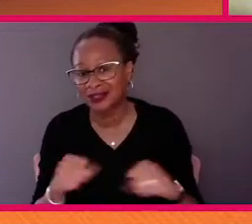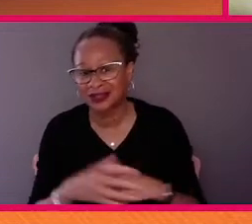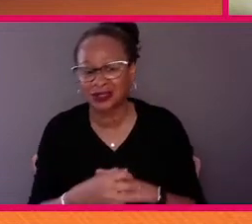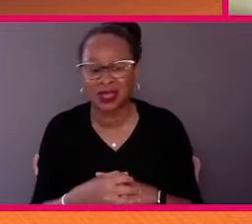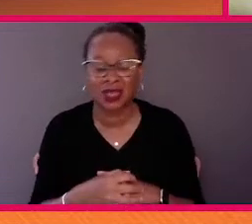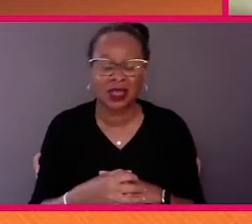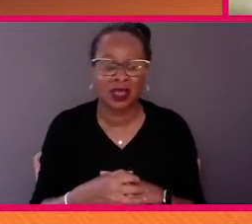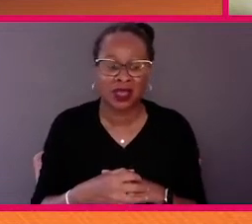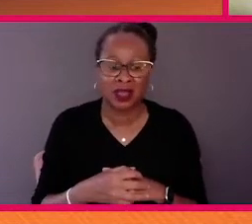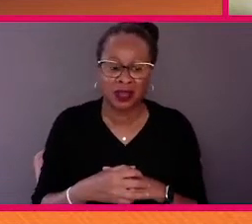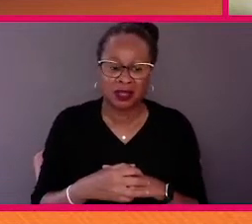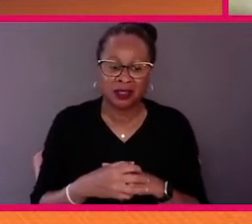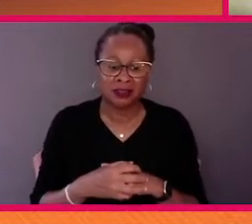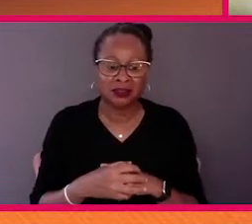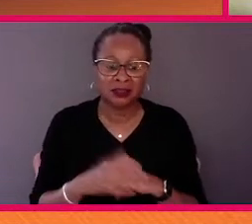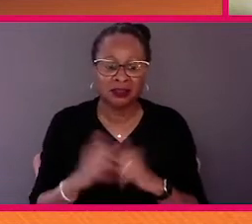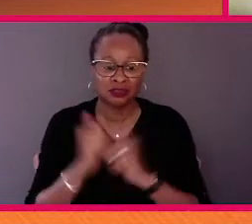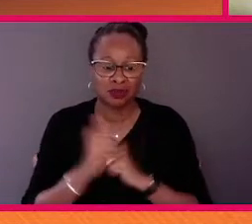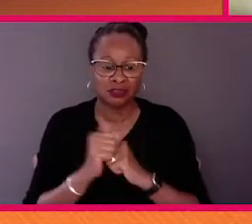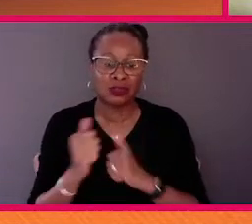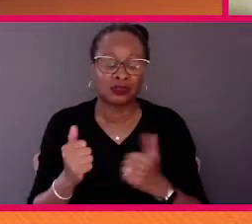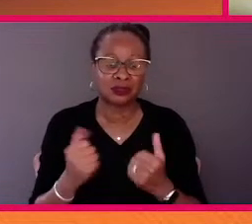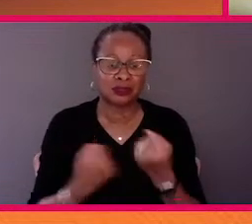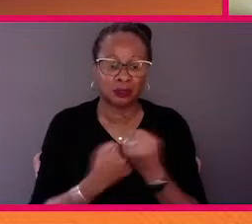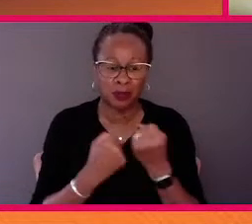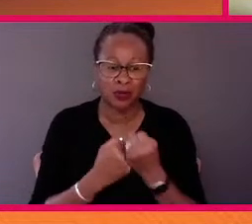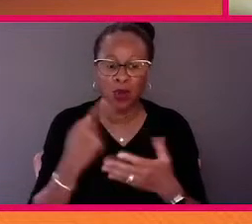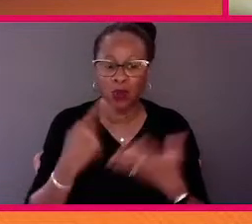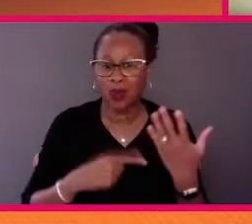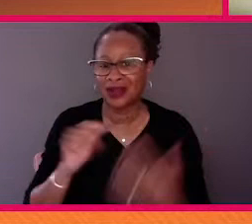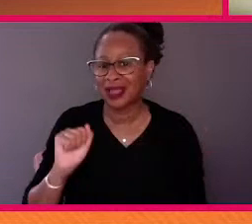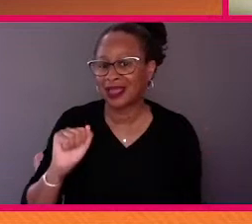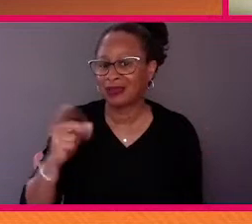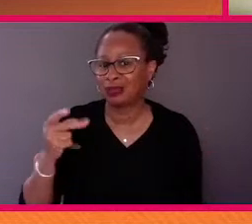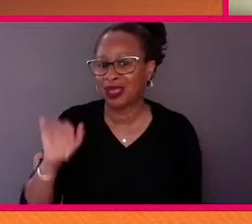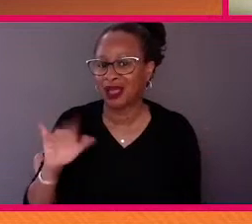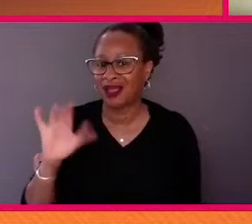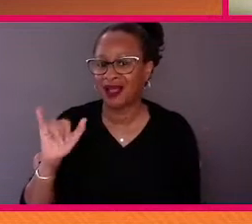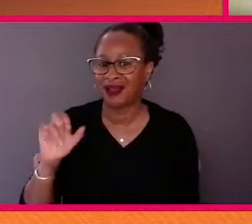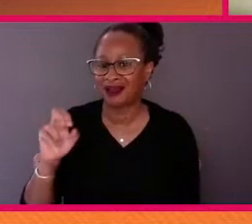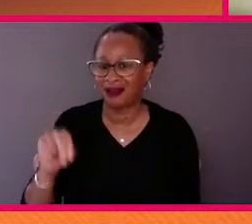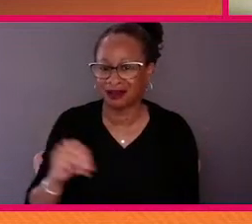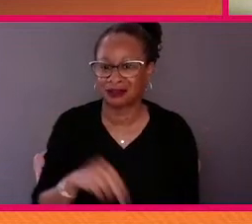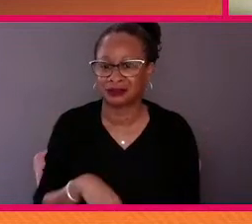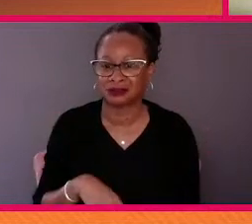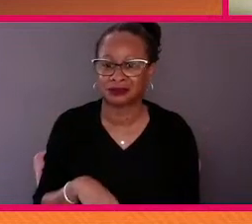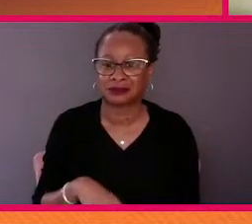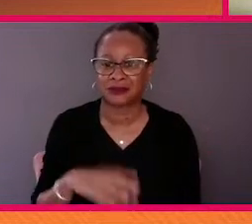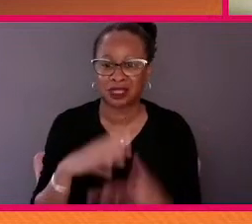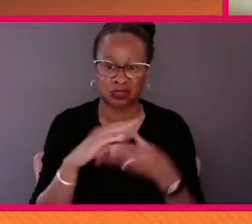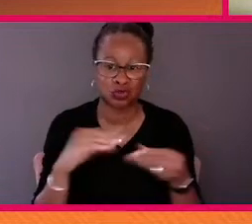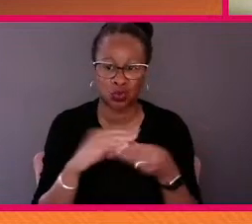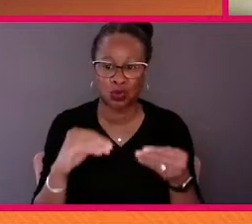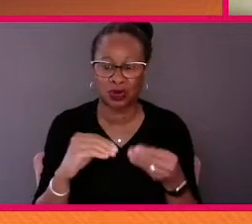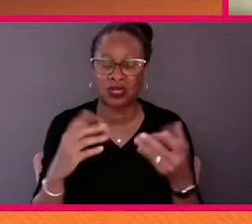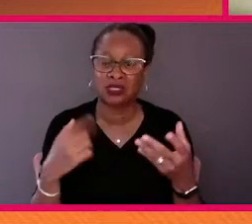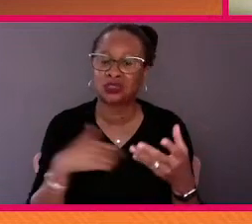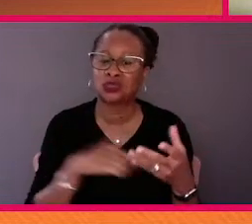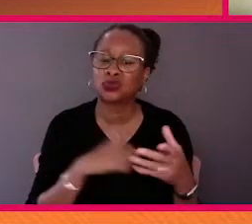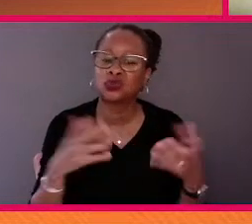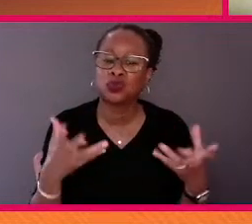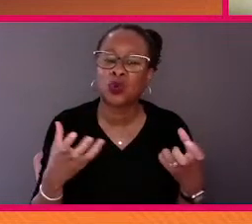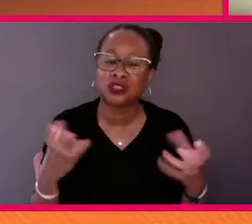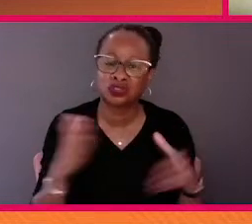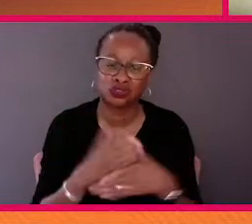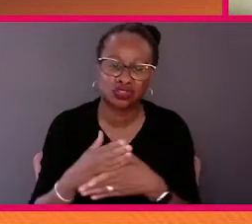infrastructural support, what AAPI icon story would you want to tell in this moment? This